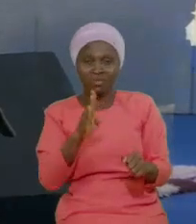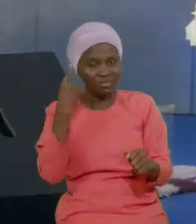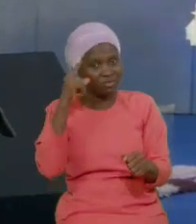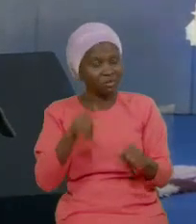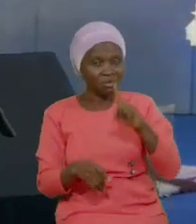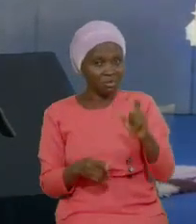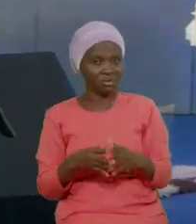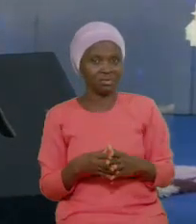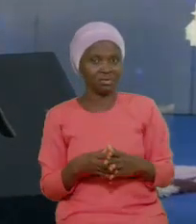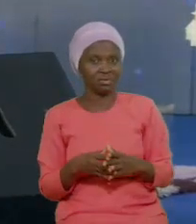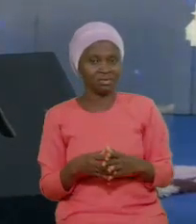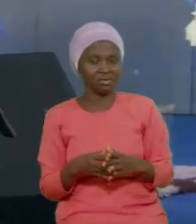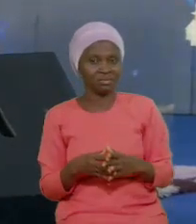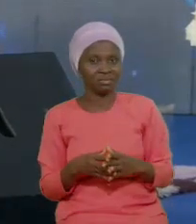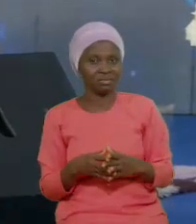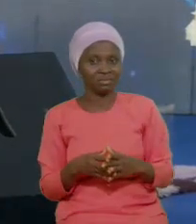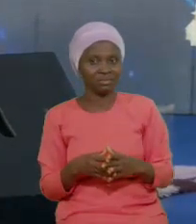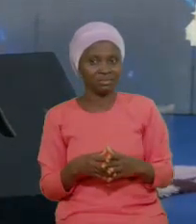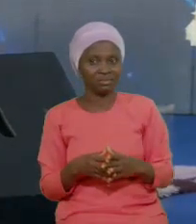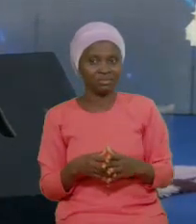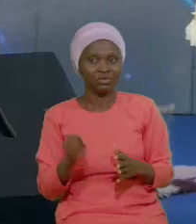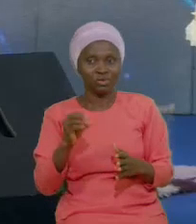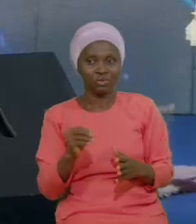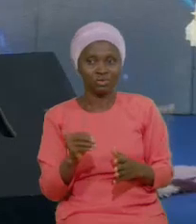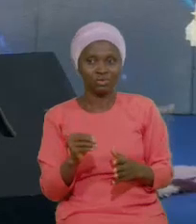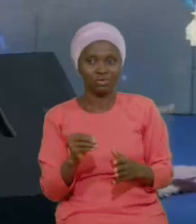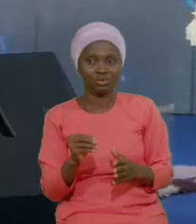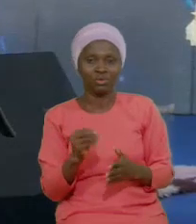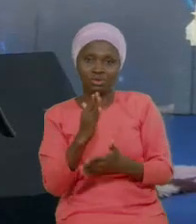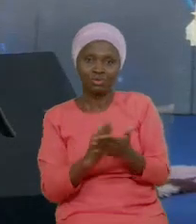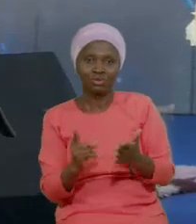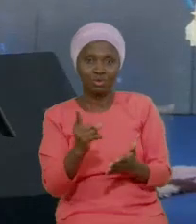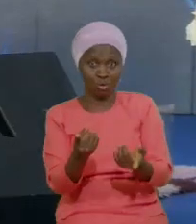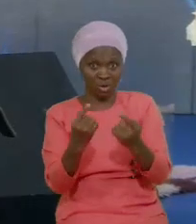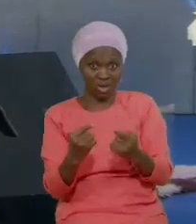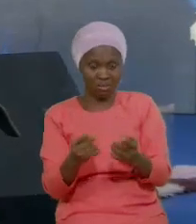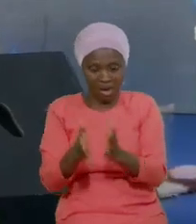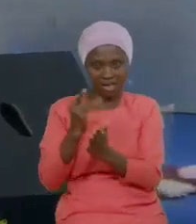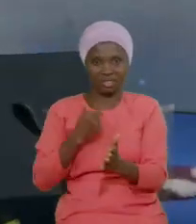So somebody came and asked me my name.